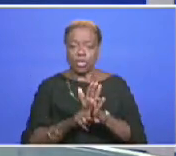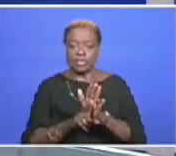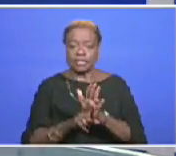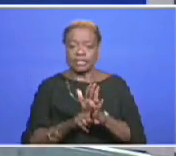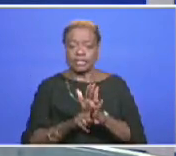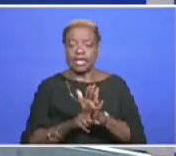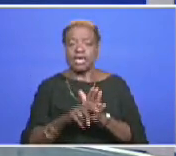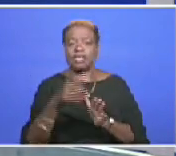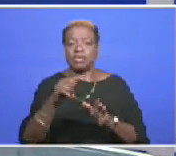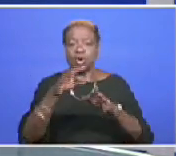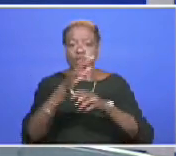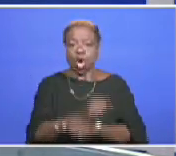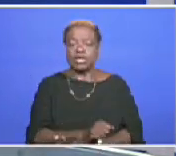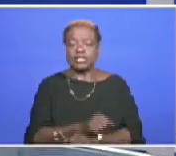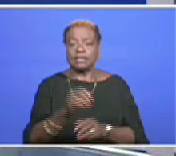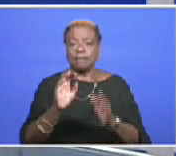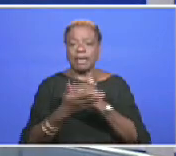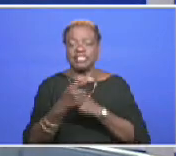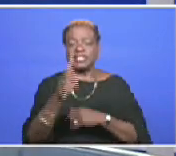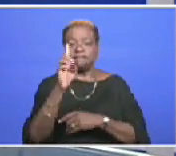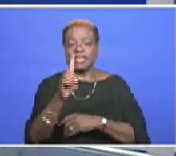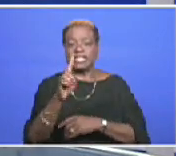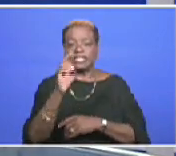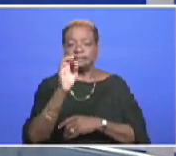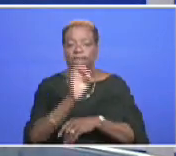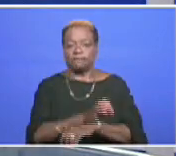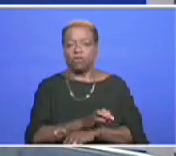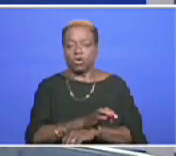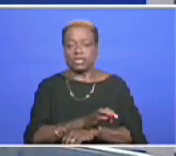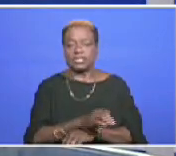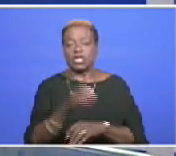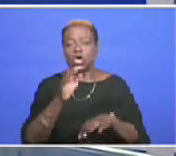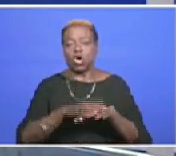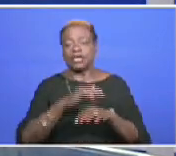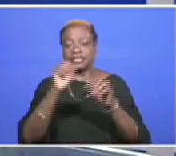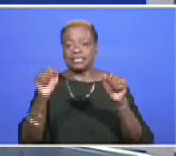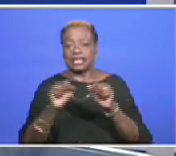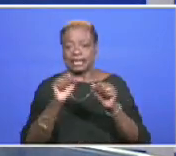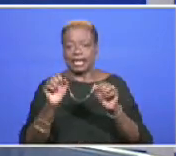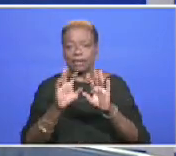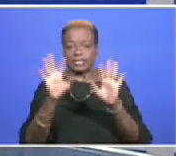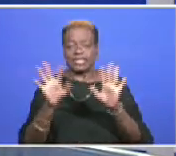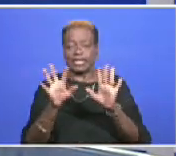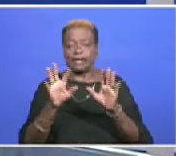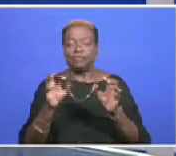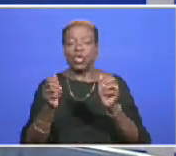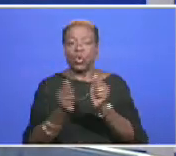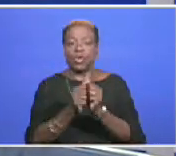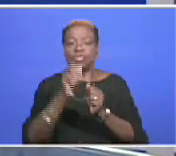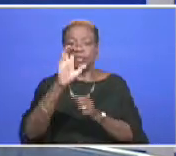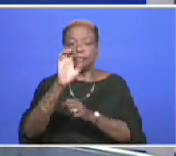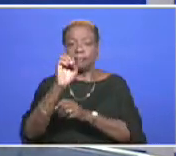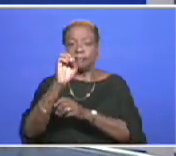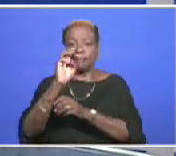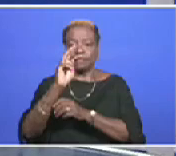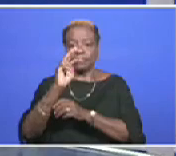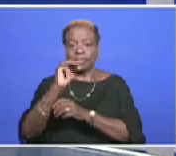Defense Force on Sunday after being found in the area of Key Sal with several compressors and a large quantity